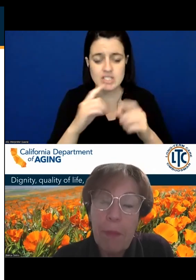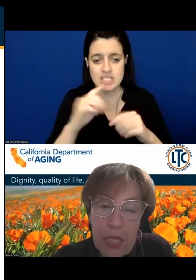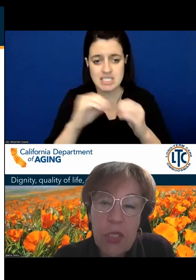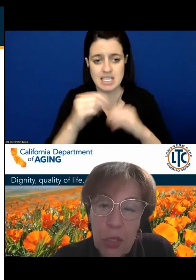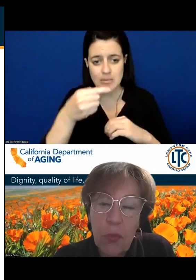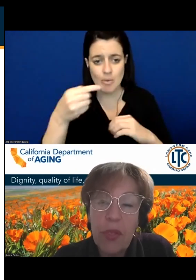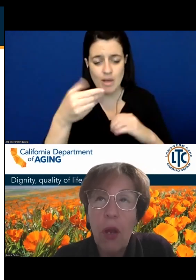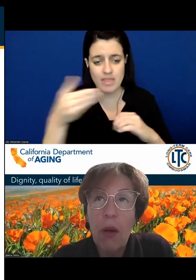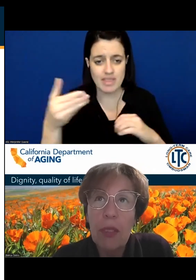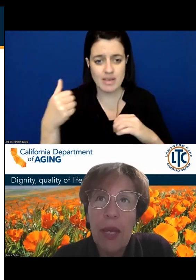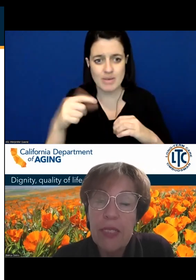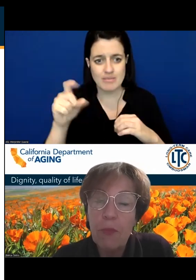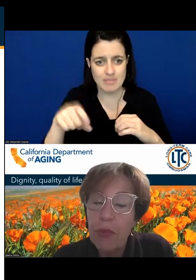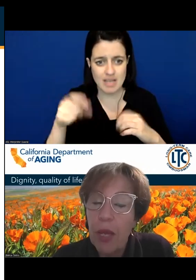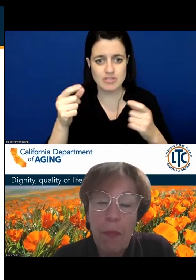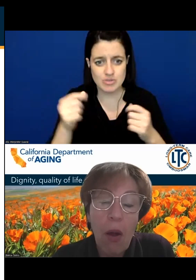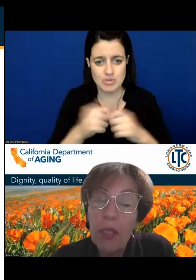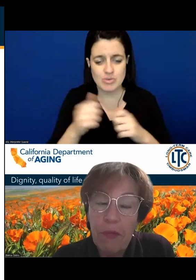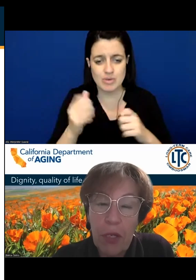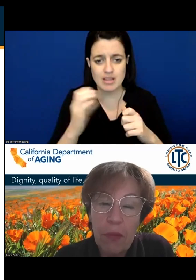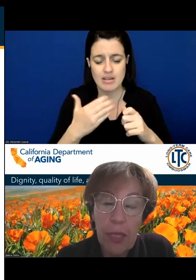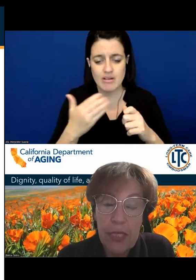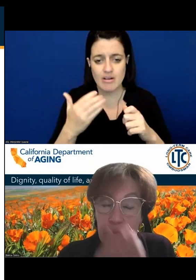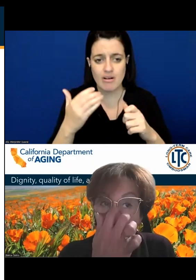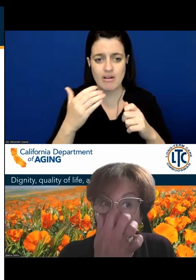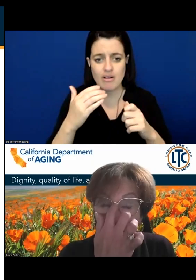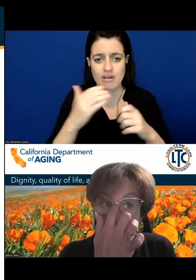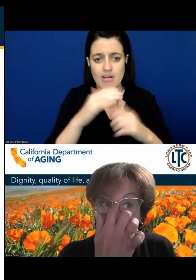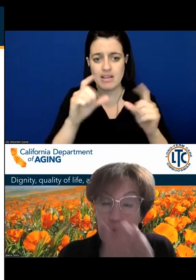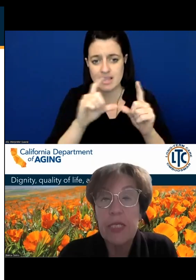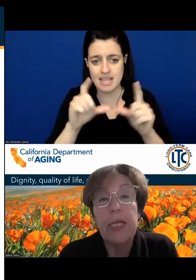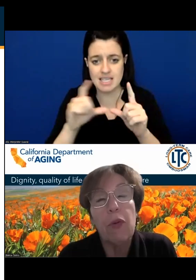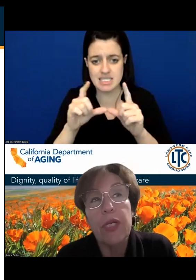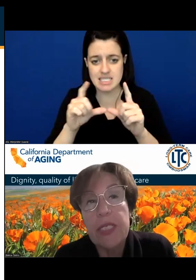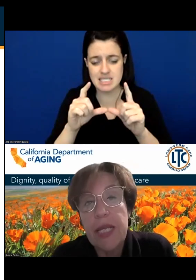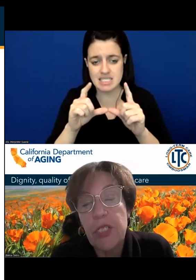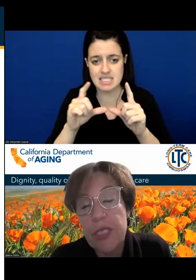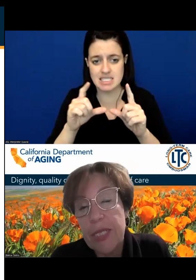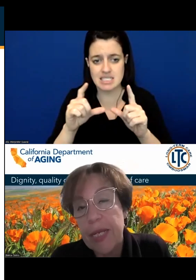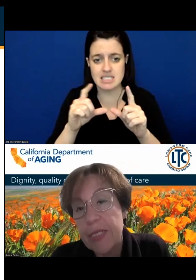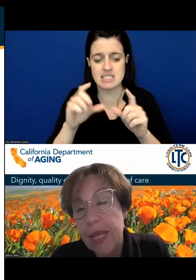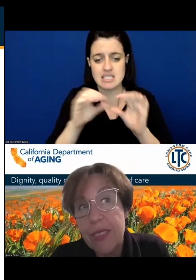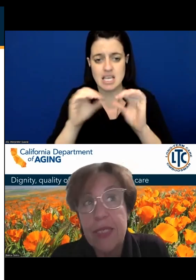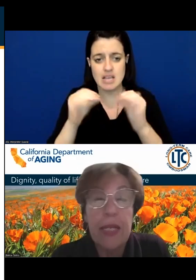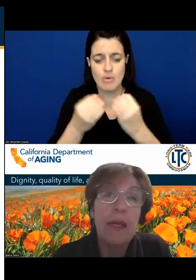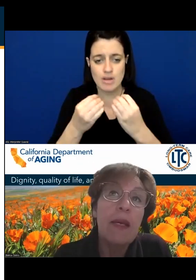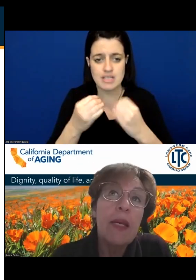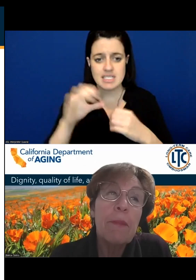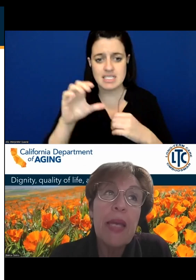we must do with all of our licensing organizations,